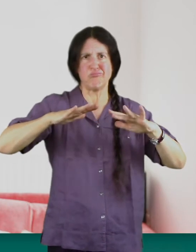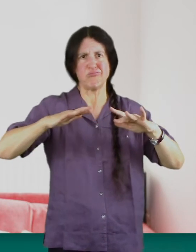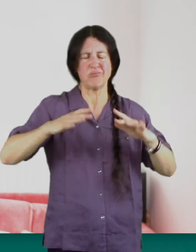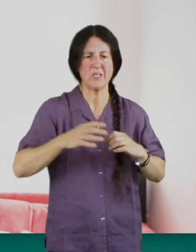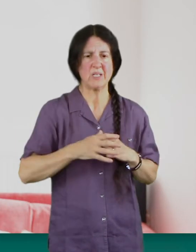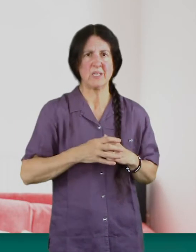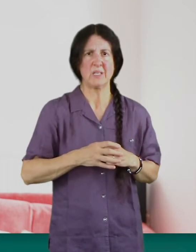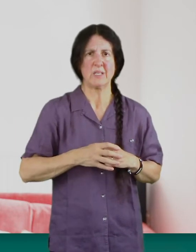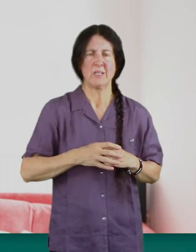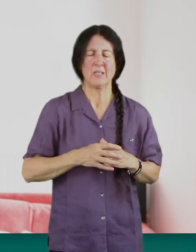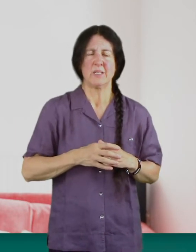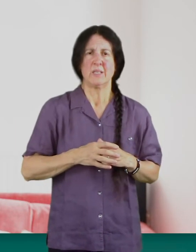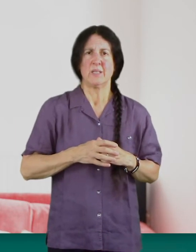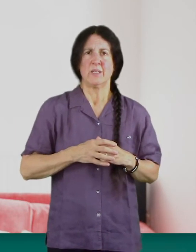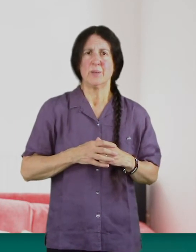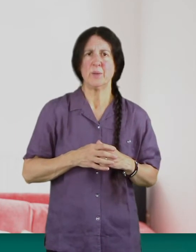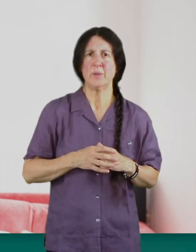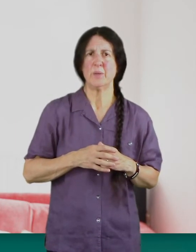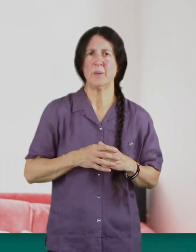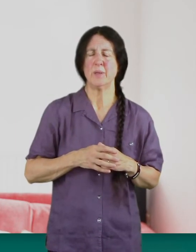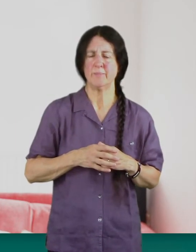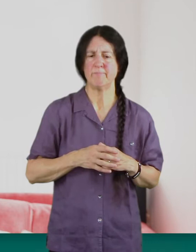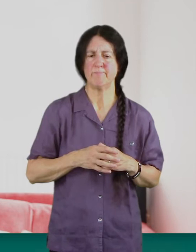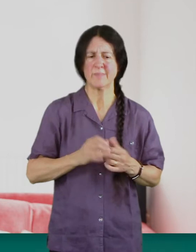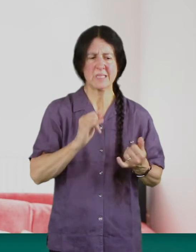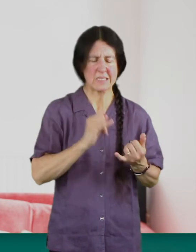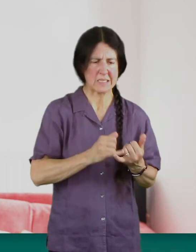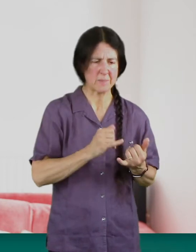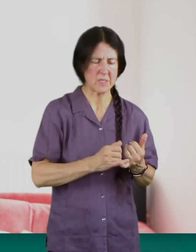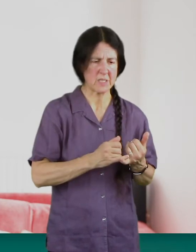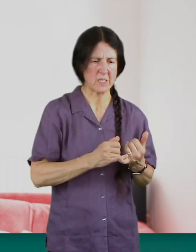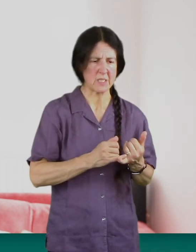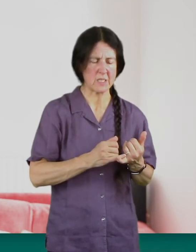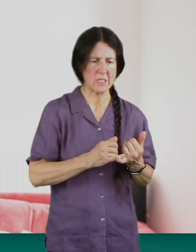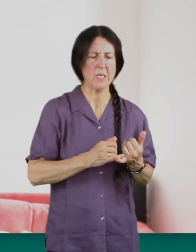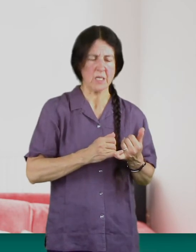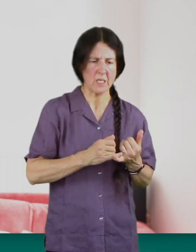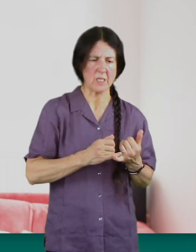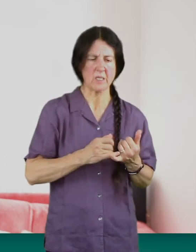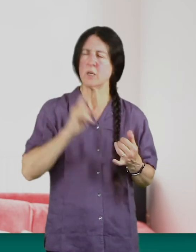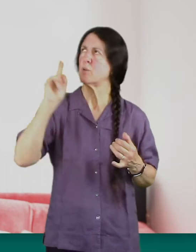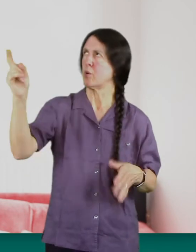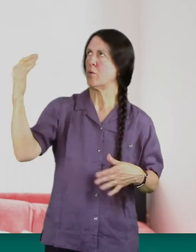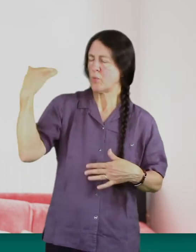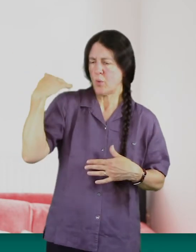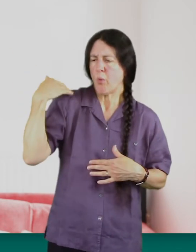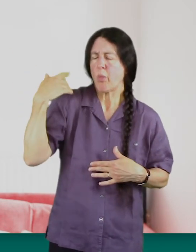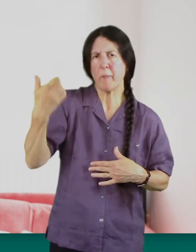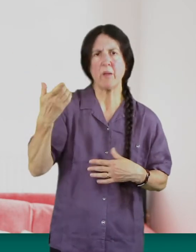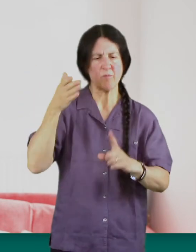now, for the world that you believe you were called to, then you're going to get scared that maybe you were